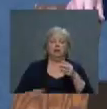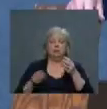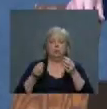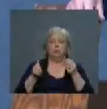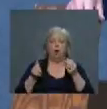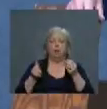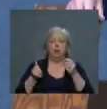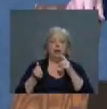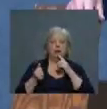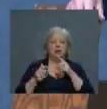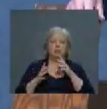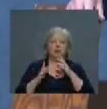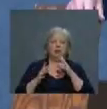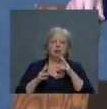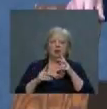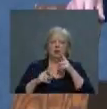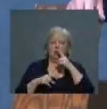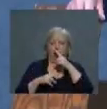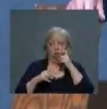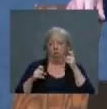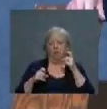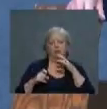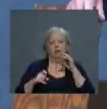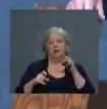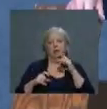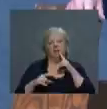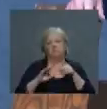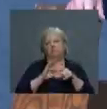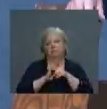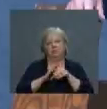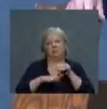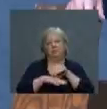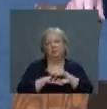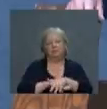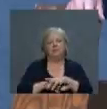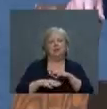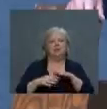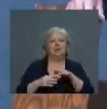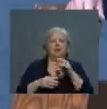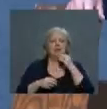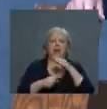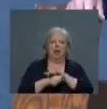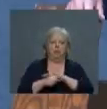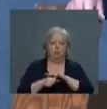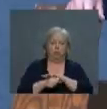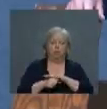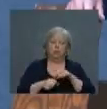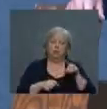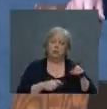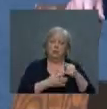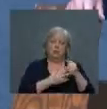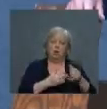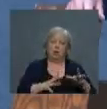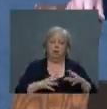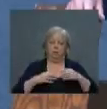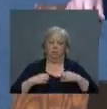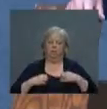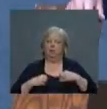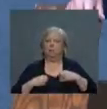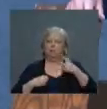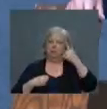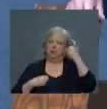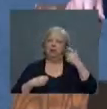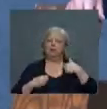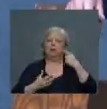property has been an eyesore and a blight on the neighborhood. And I took this project on to believing these guys are going to